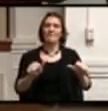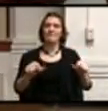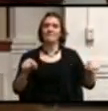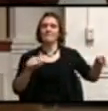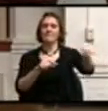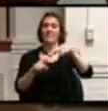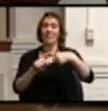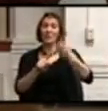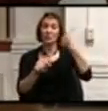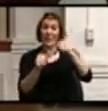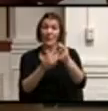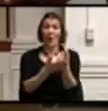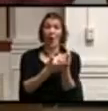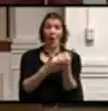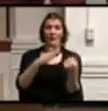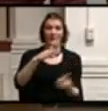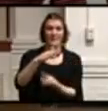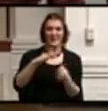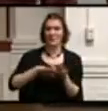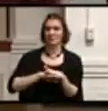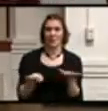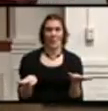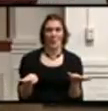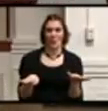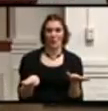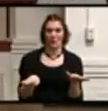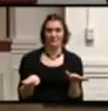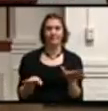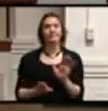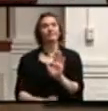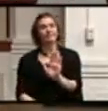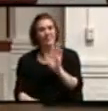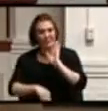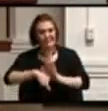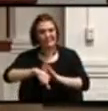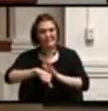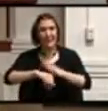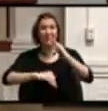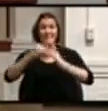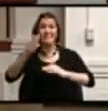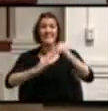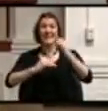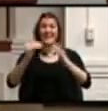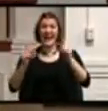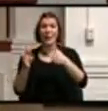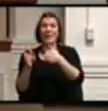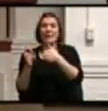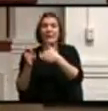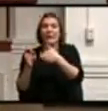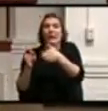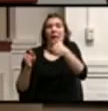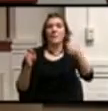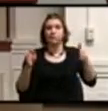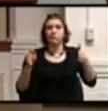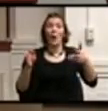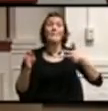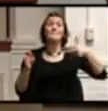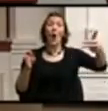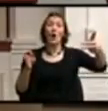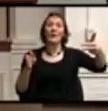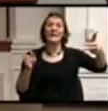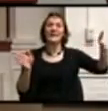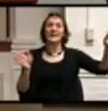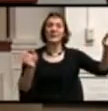basement. The impact on the site, however, is that the building comes out a little bit more to the west and